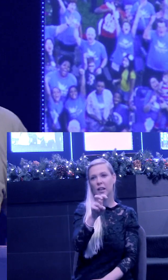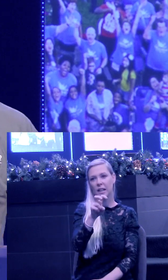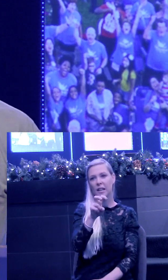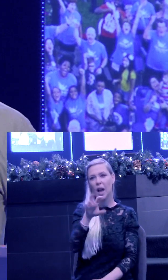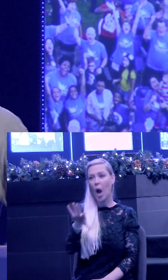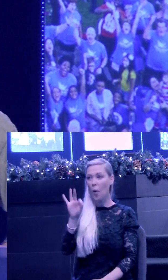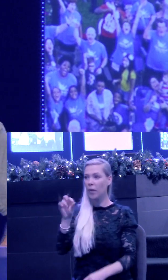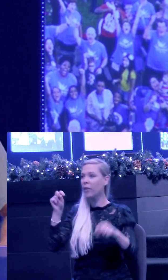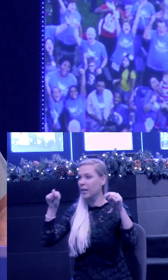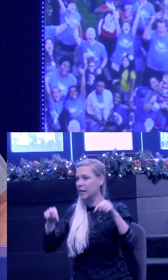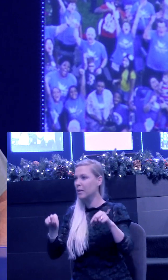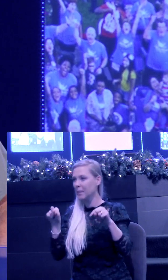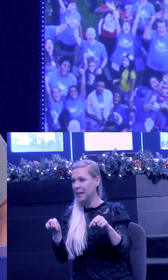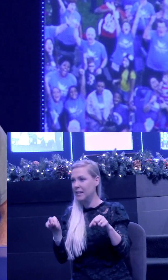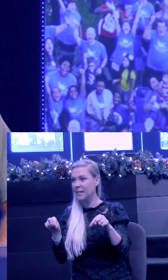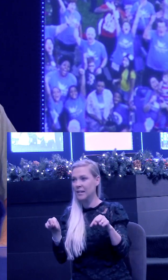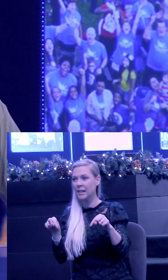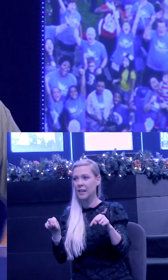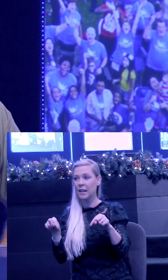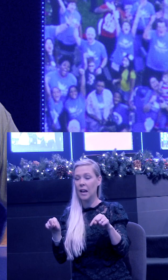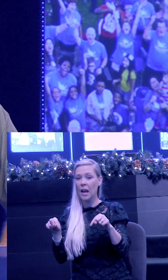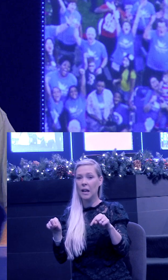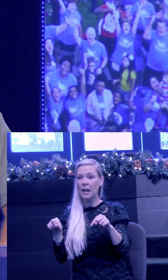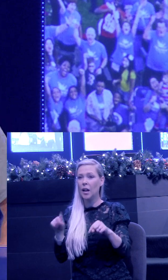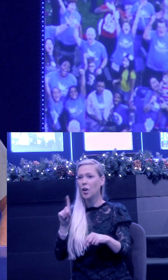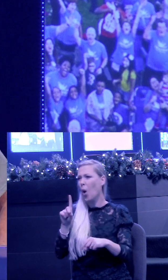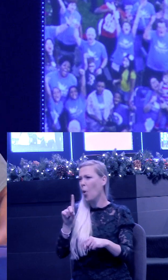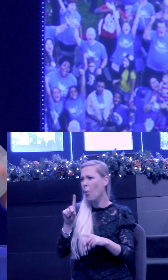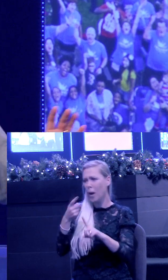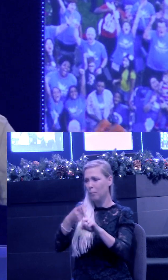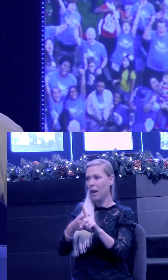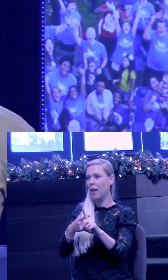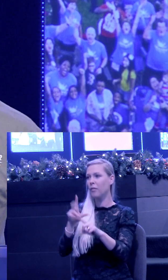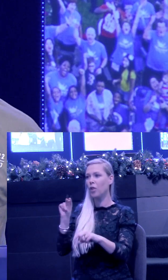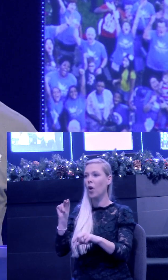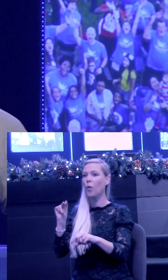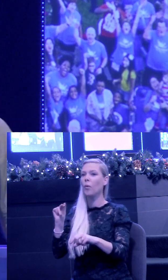could tell you it was like, you know, a couple months. It was a couple years, and we'd